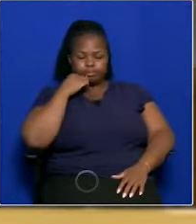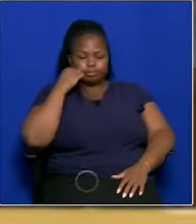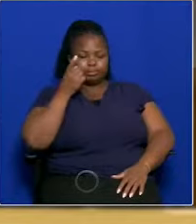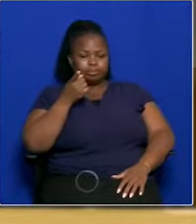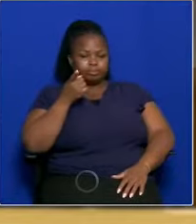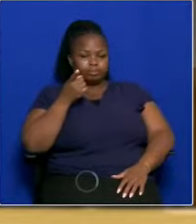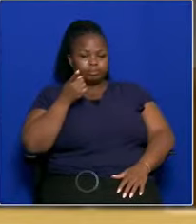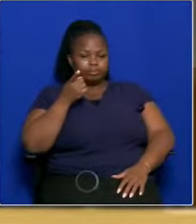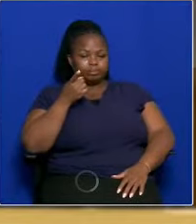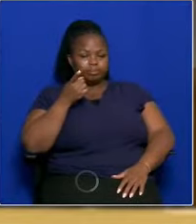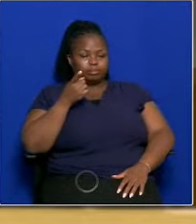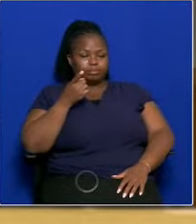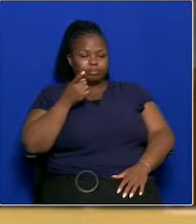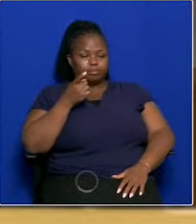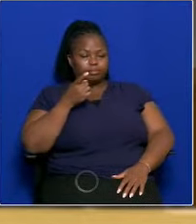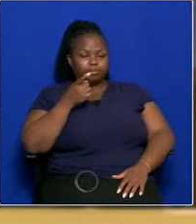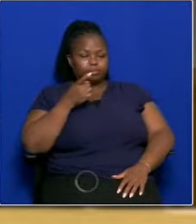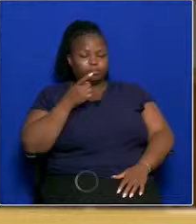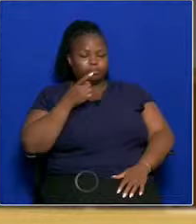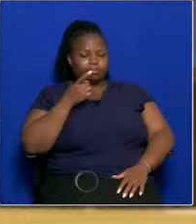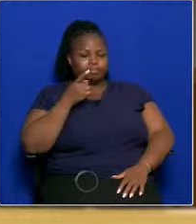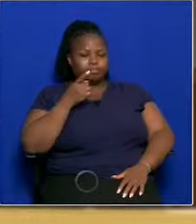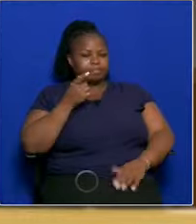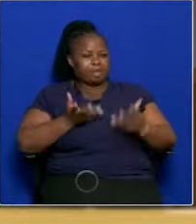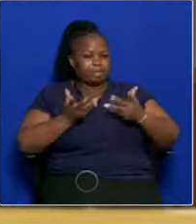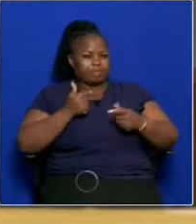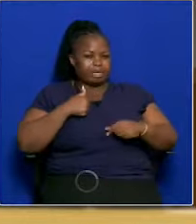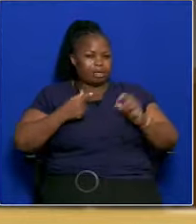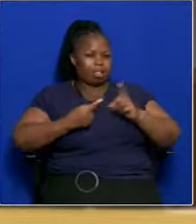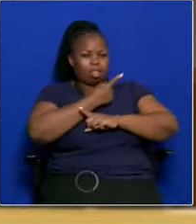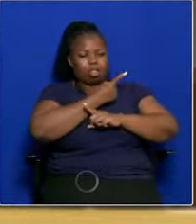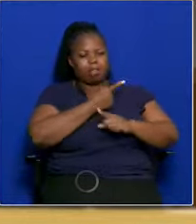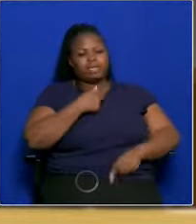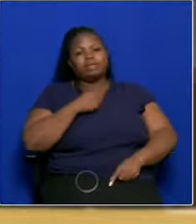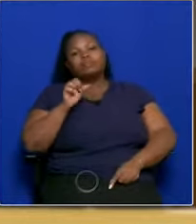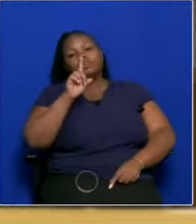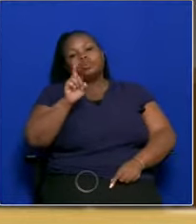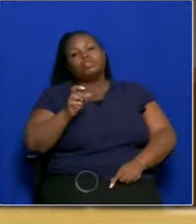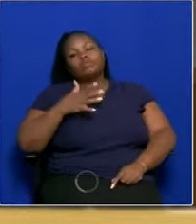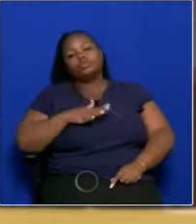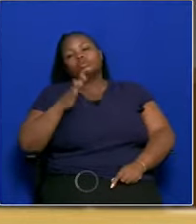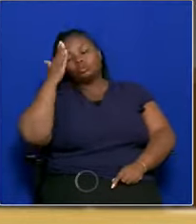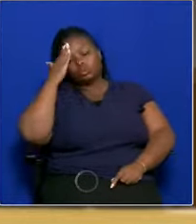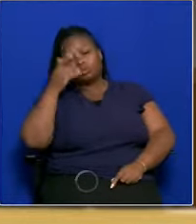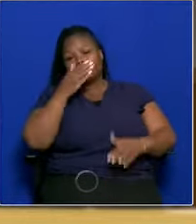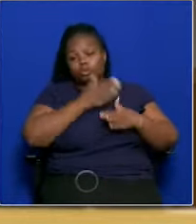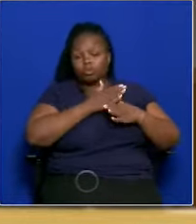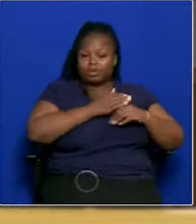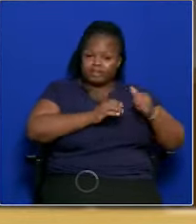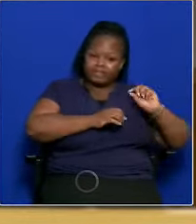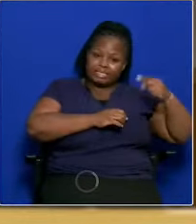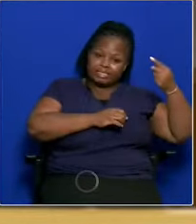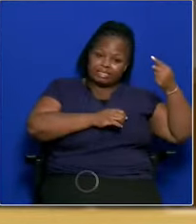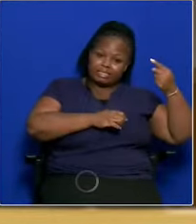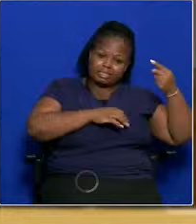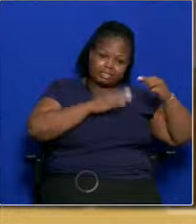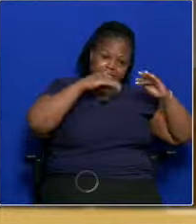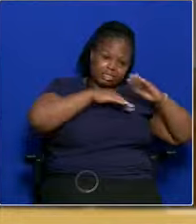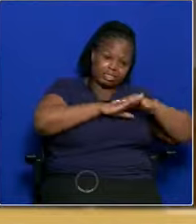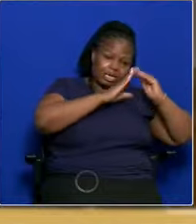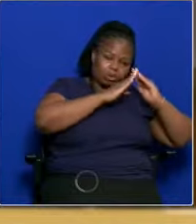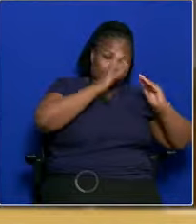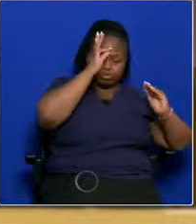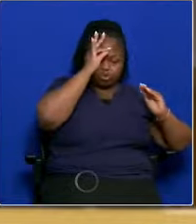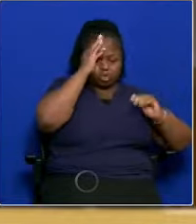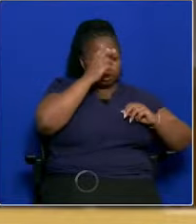Unless I misunderstand your answer, my question is the first operation on Mr. Matlala, when they raided